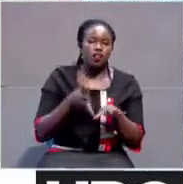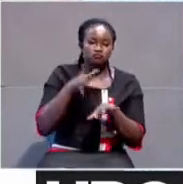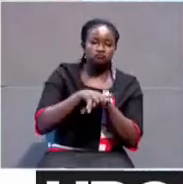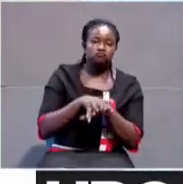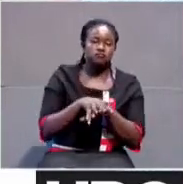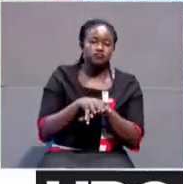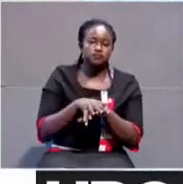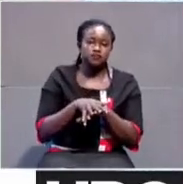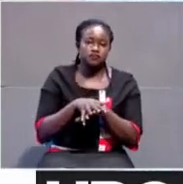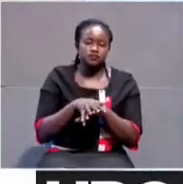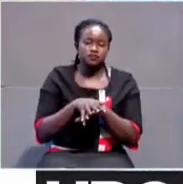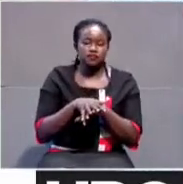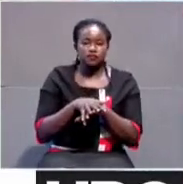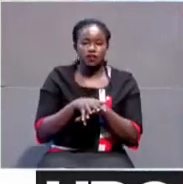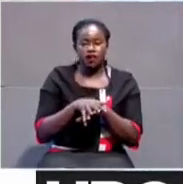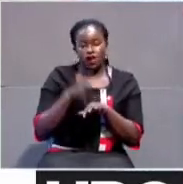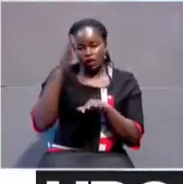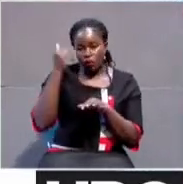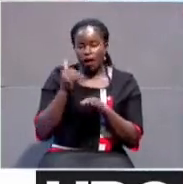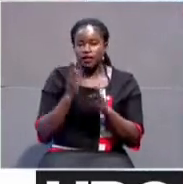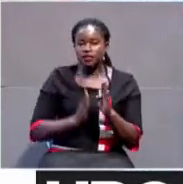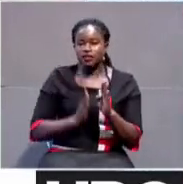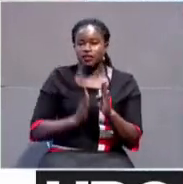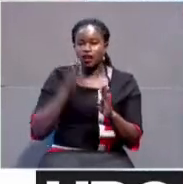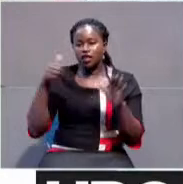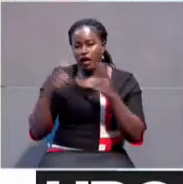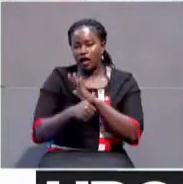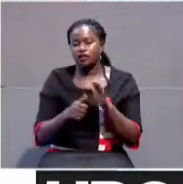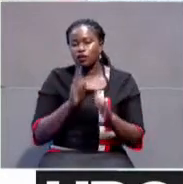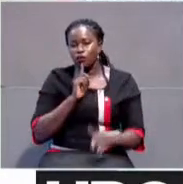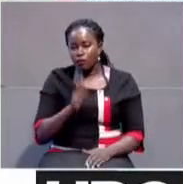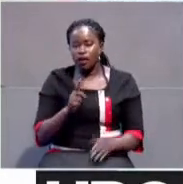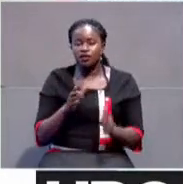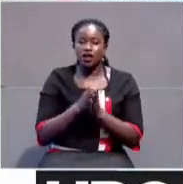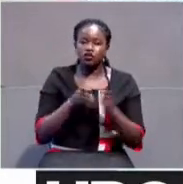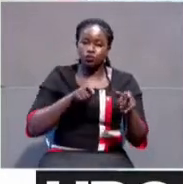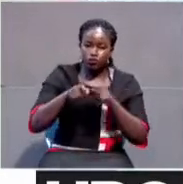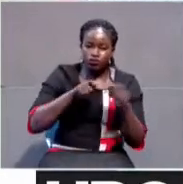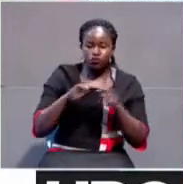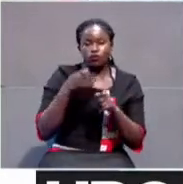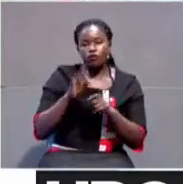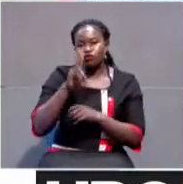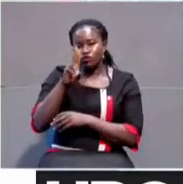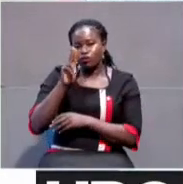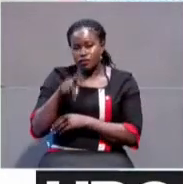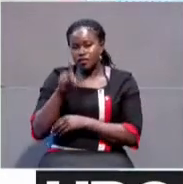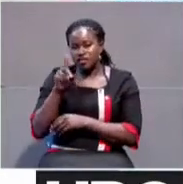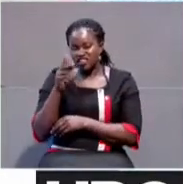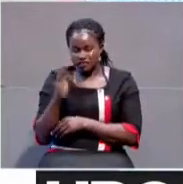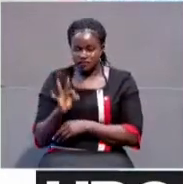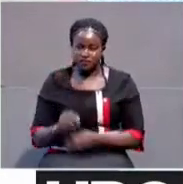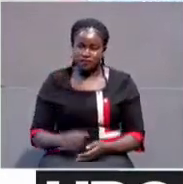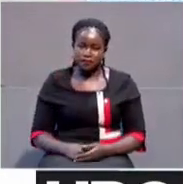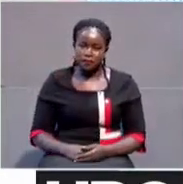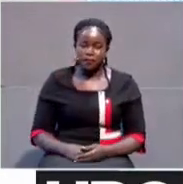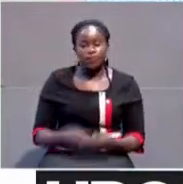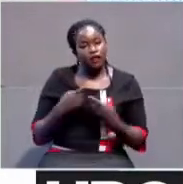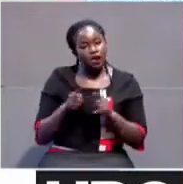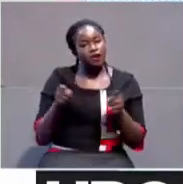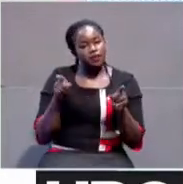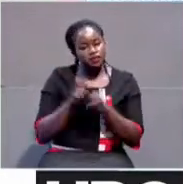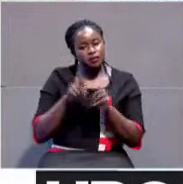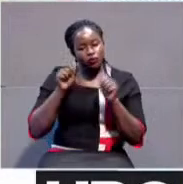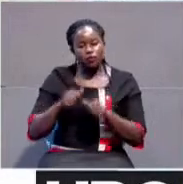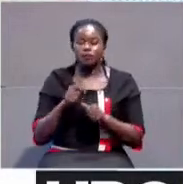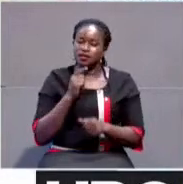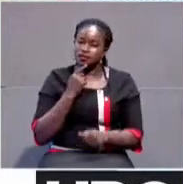that they are directly under the command and control all the time of the UPDF. But it must be said